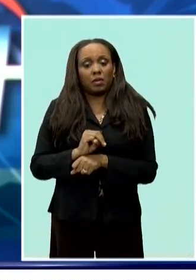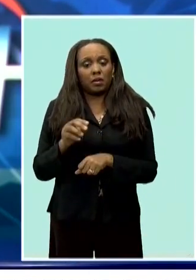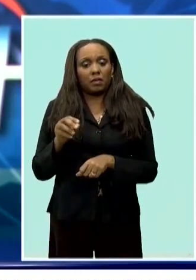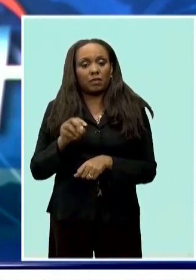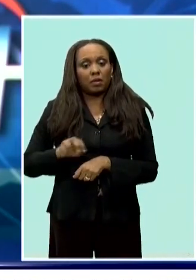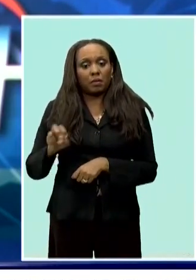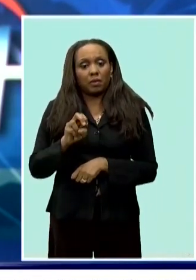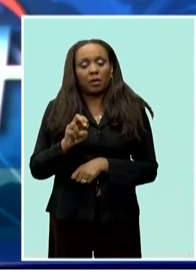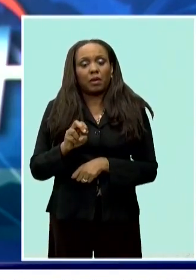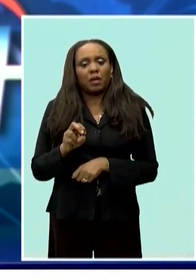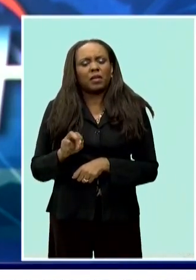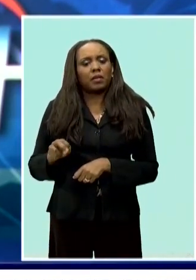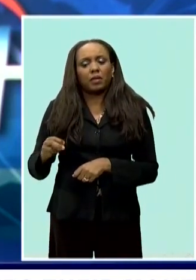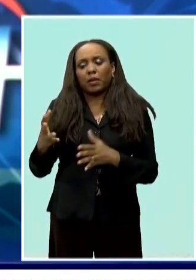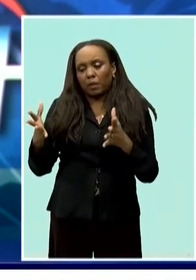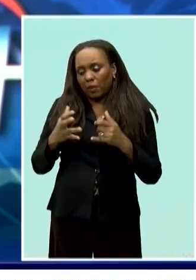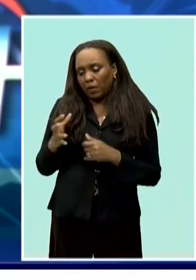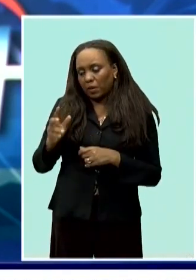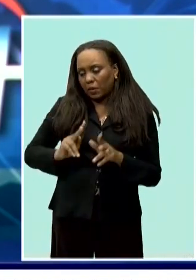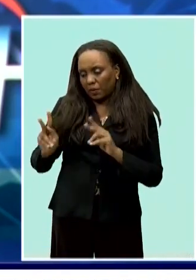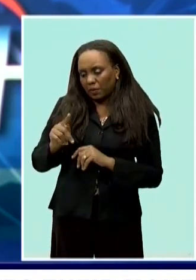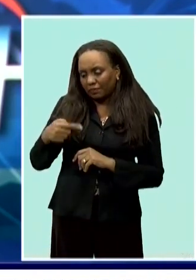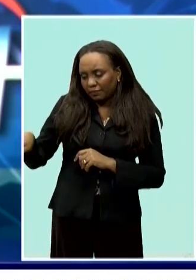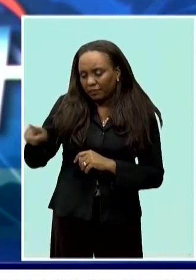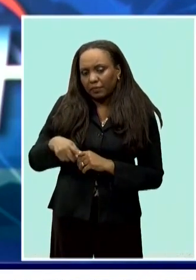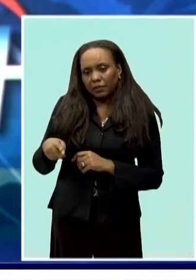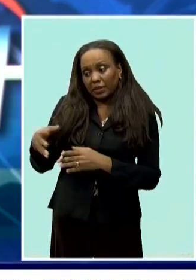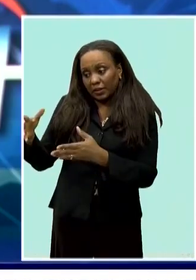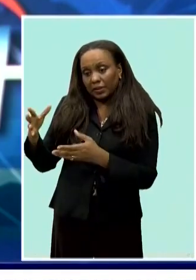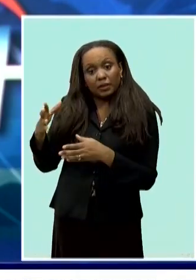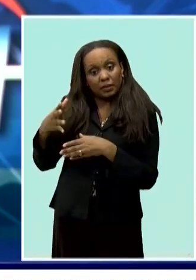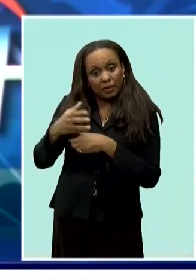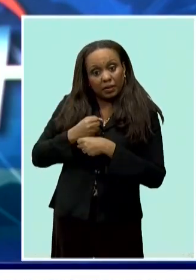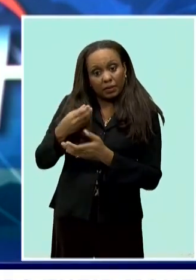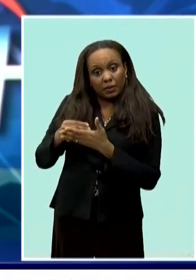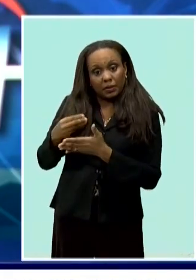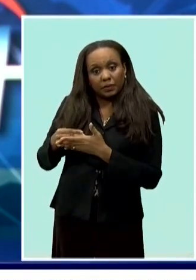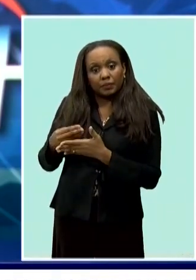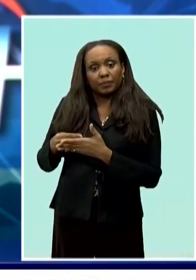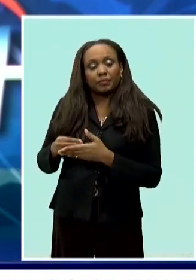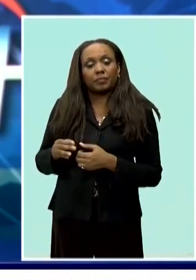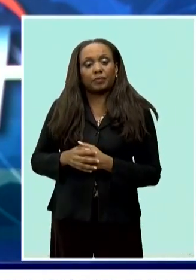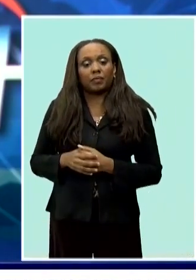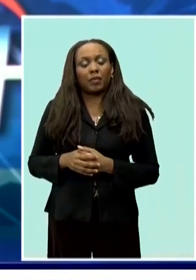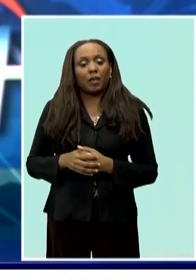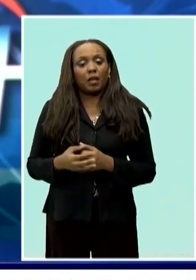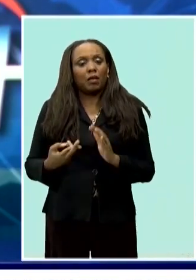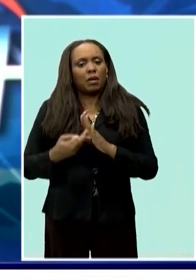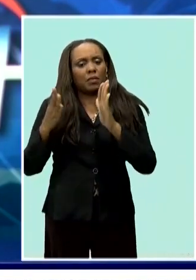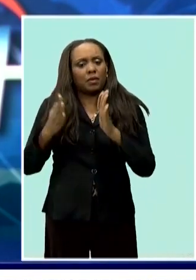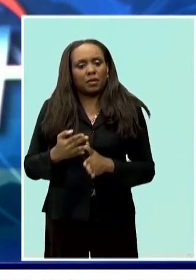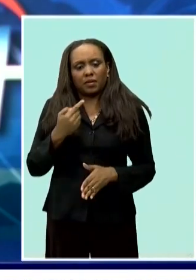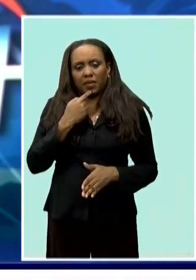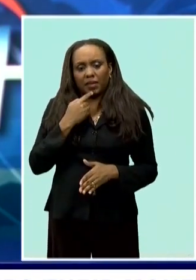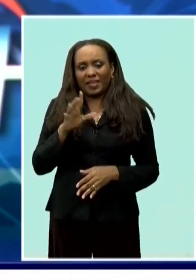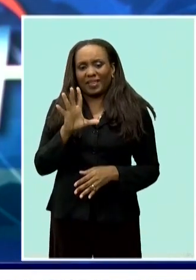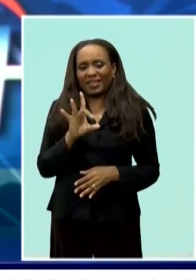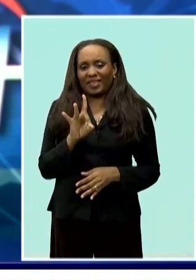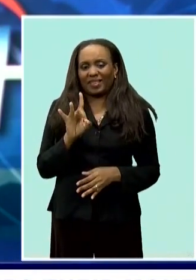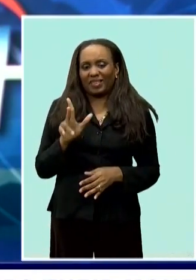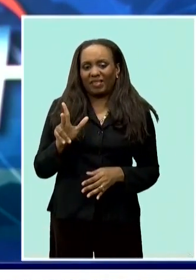are all expected to hold a follow-up meeting to continue their discussions on key issues, but an official date for that next meeting has not been